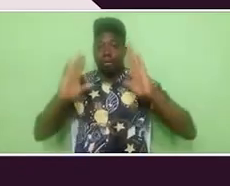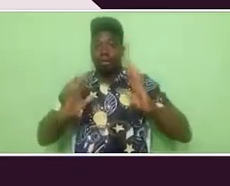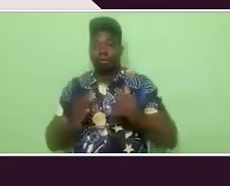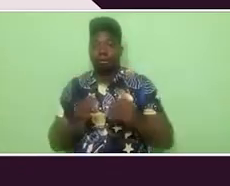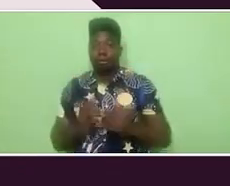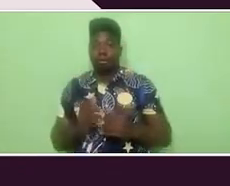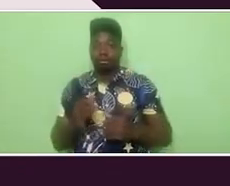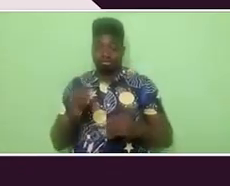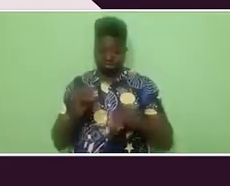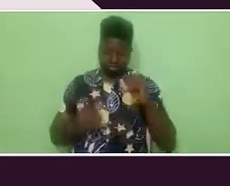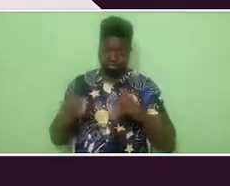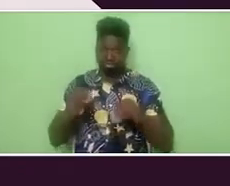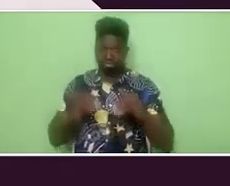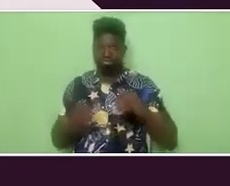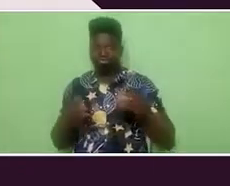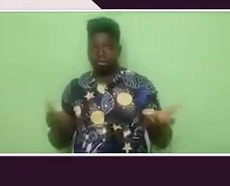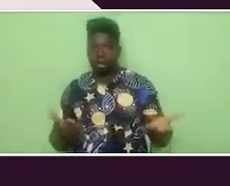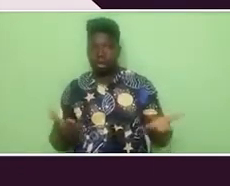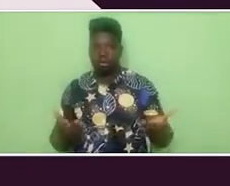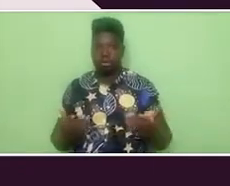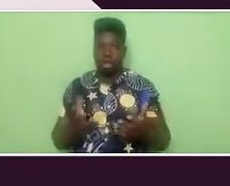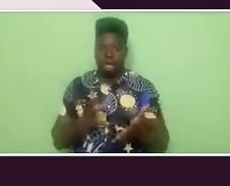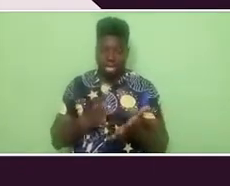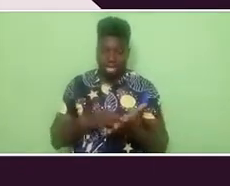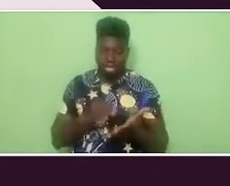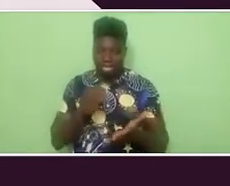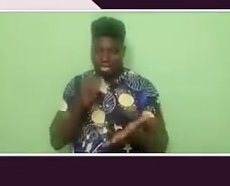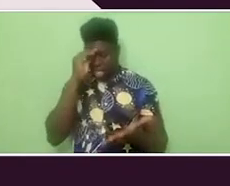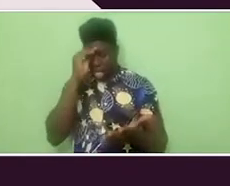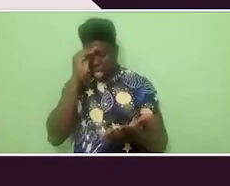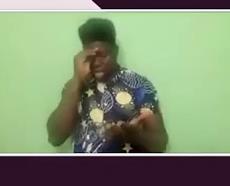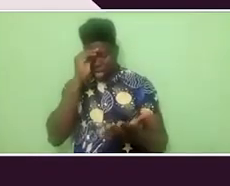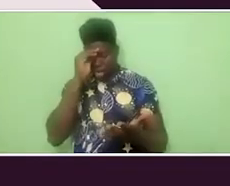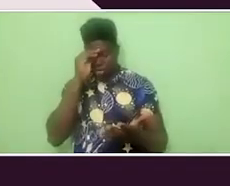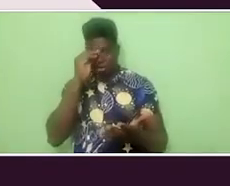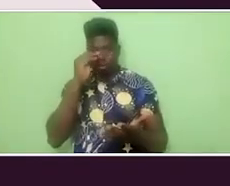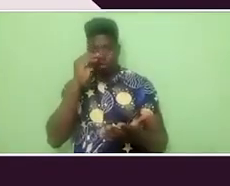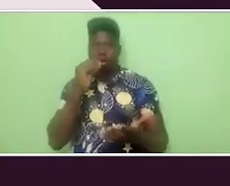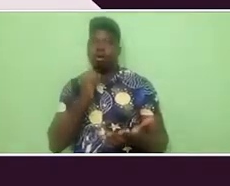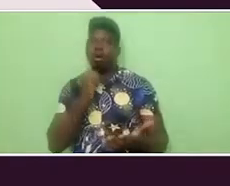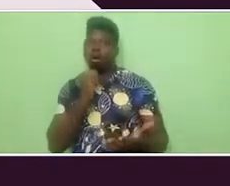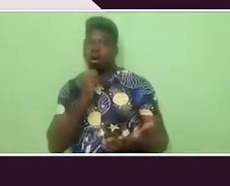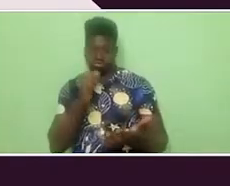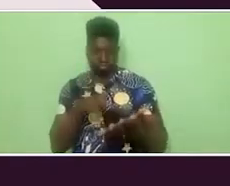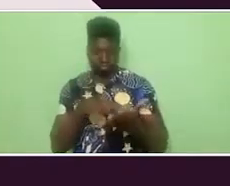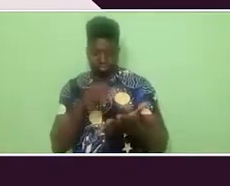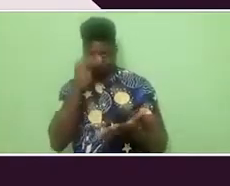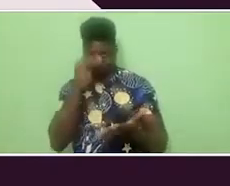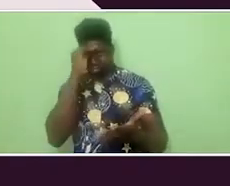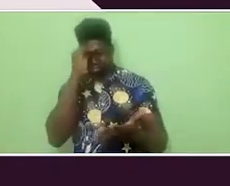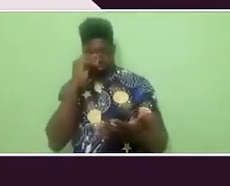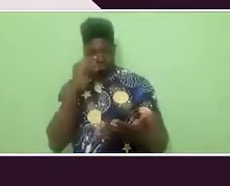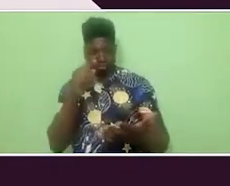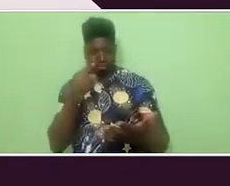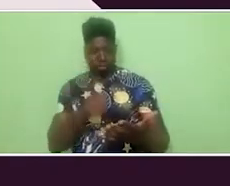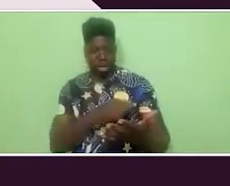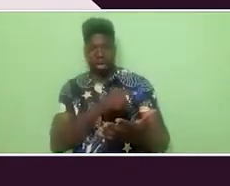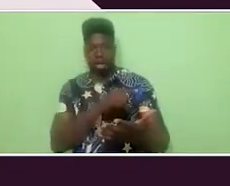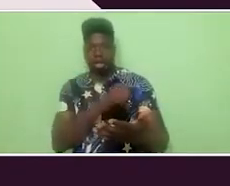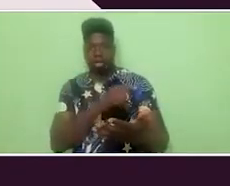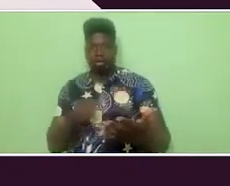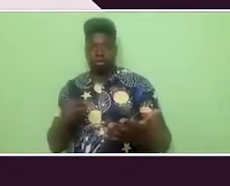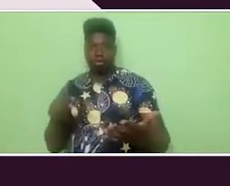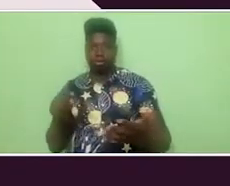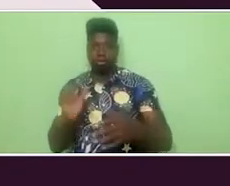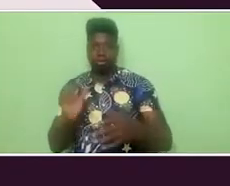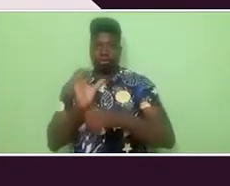about unlearning cancel culture. What is cancel culture? How did we arrive at a kind of system